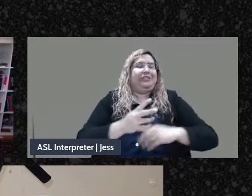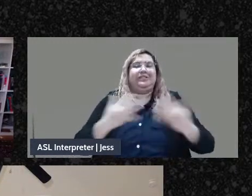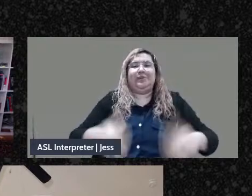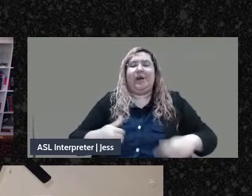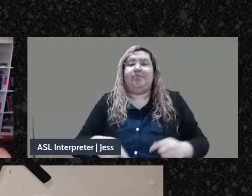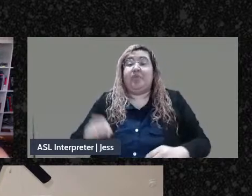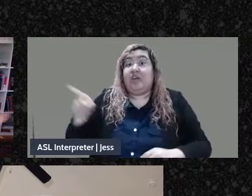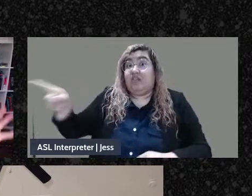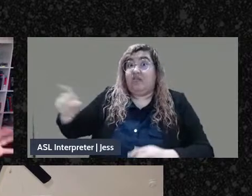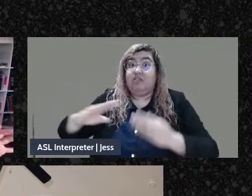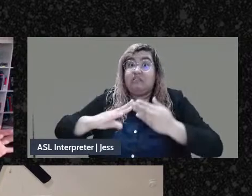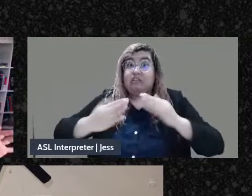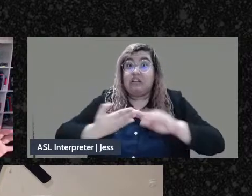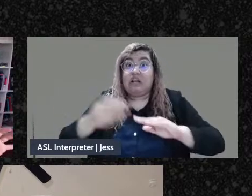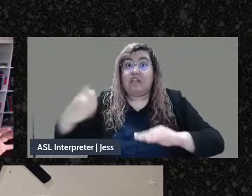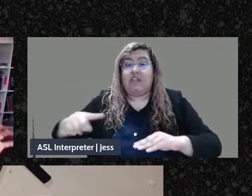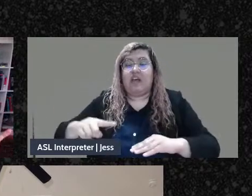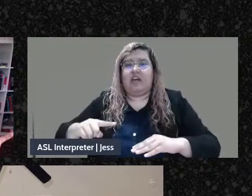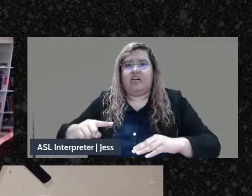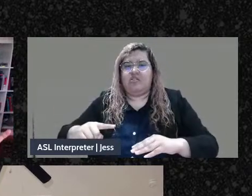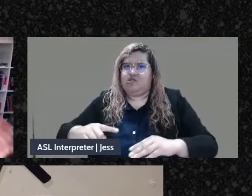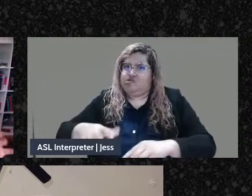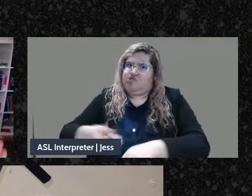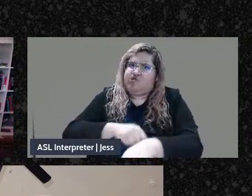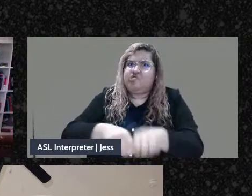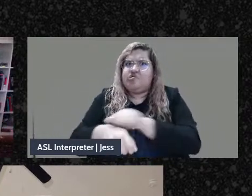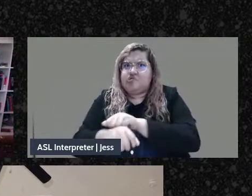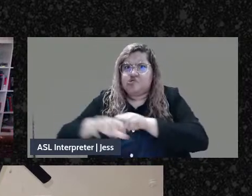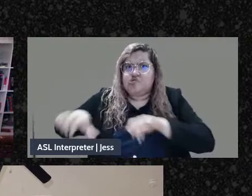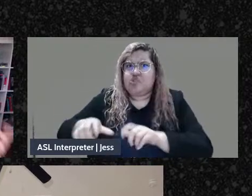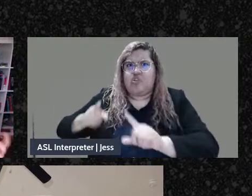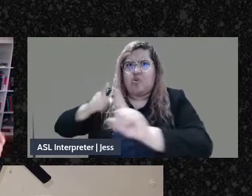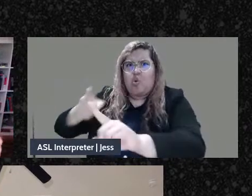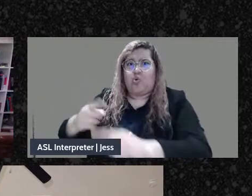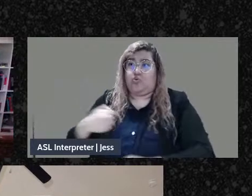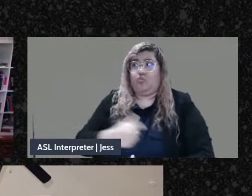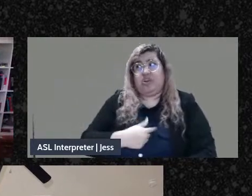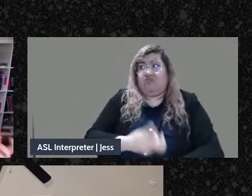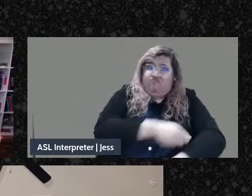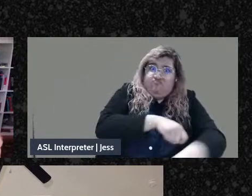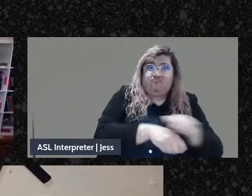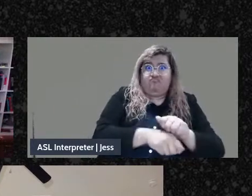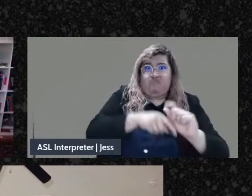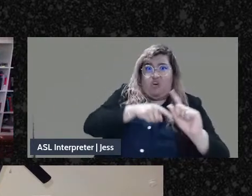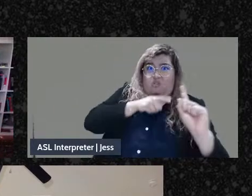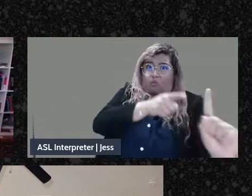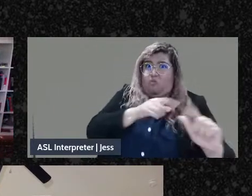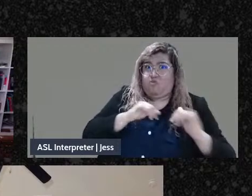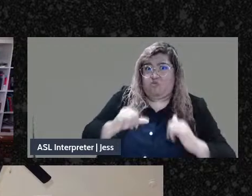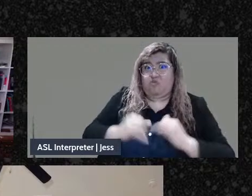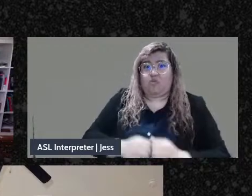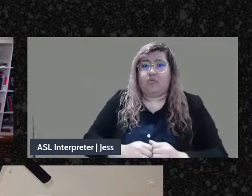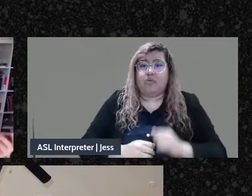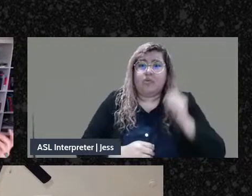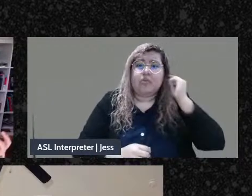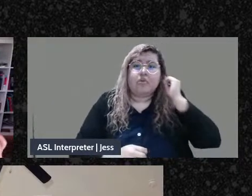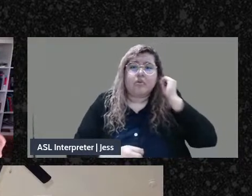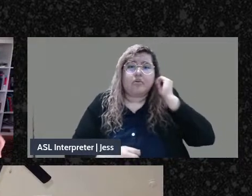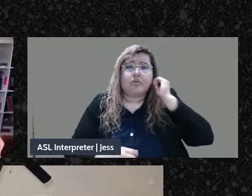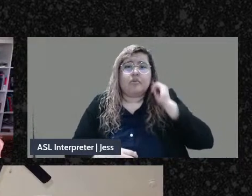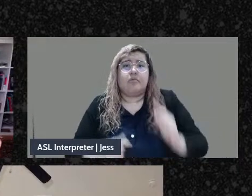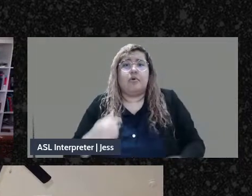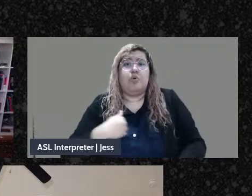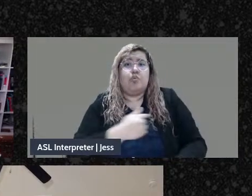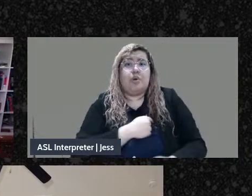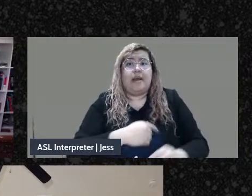ours, right? We had an election where we saw a Republican city attorney be elected for the first time in many, many years